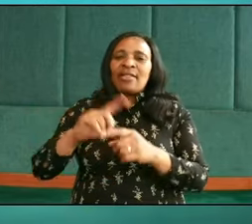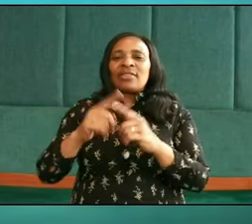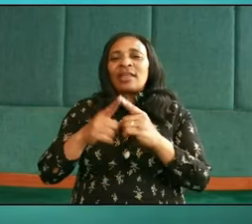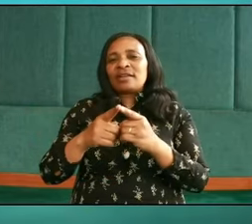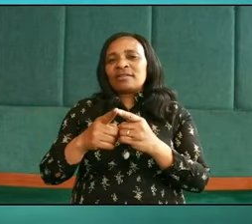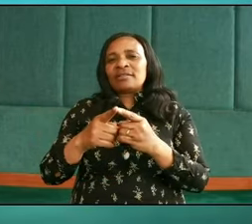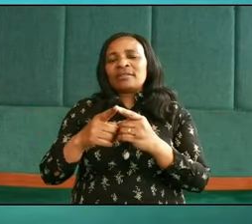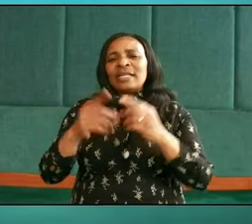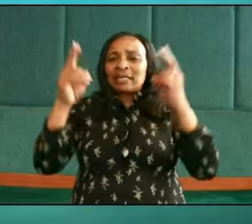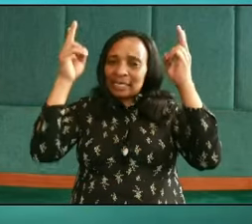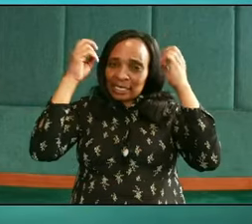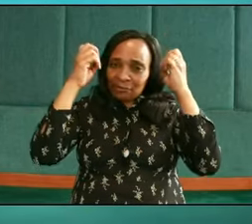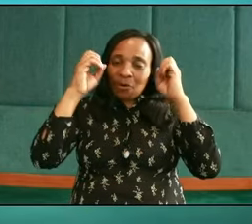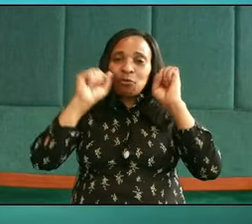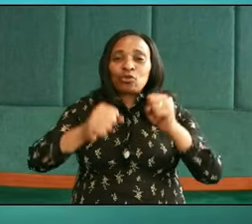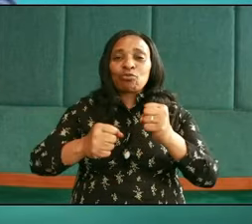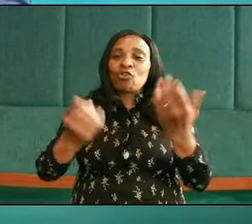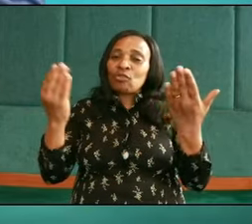would have swallowed us alive.